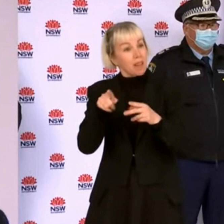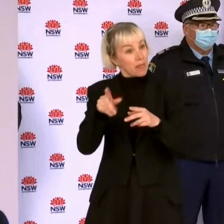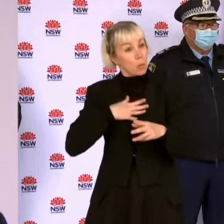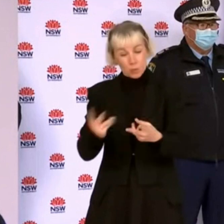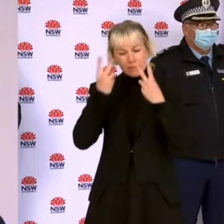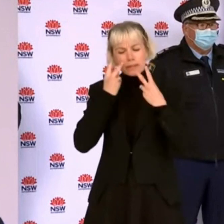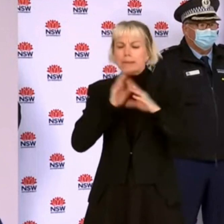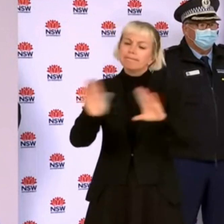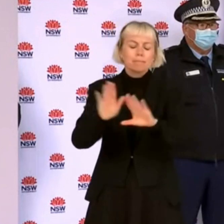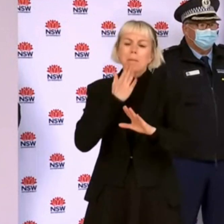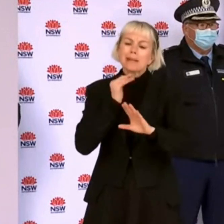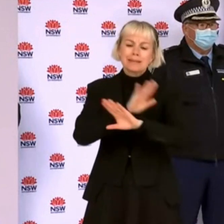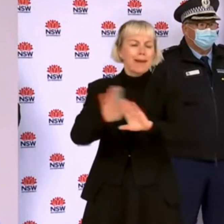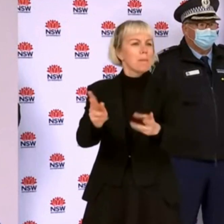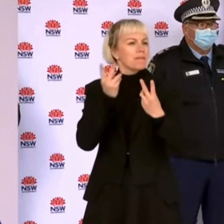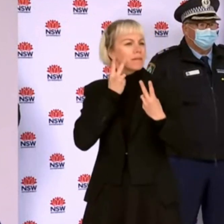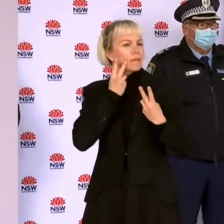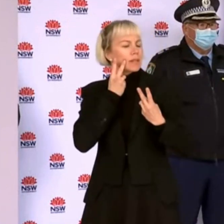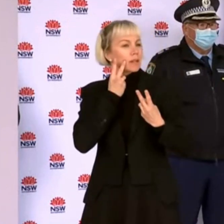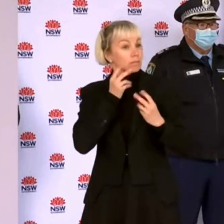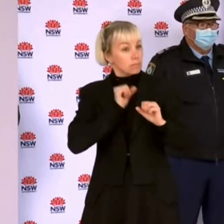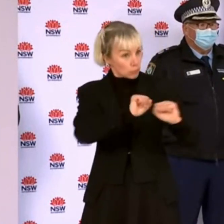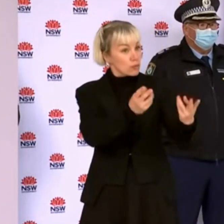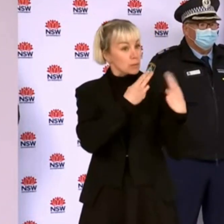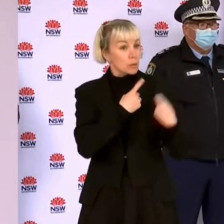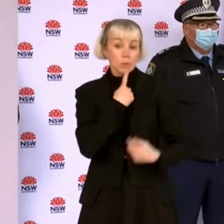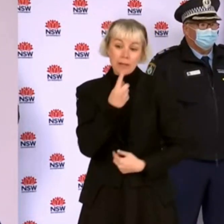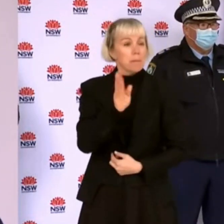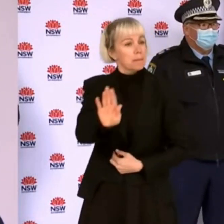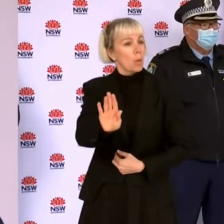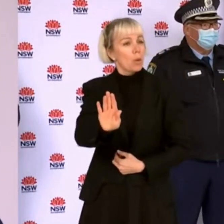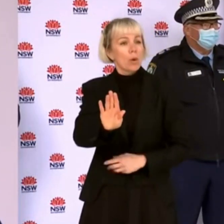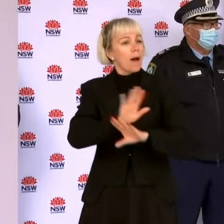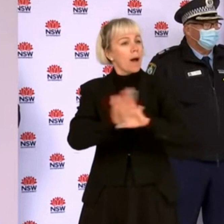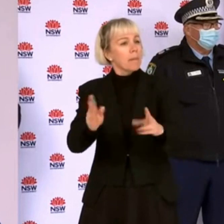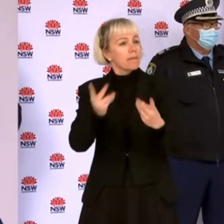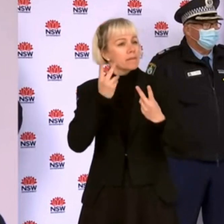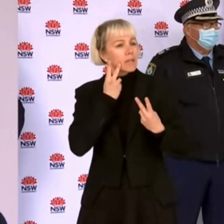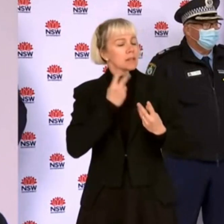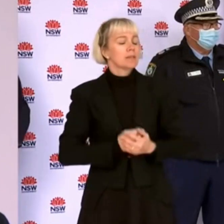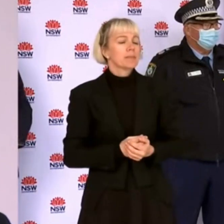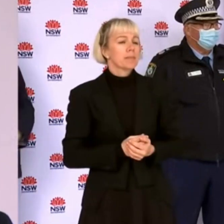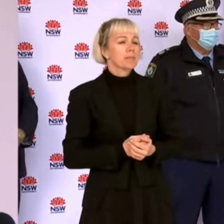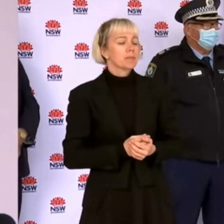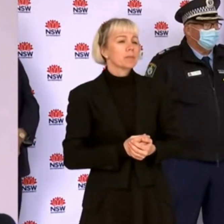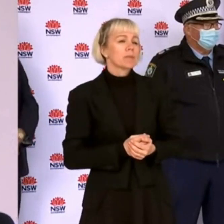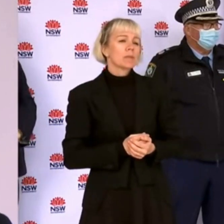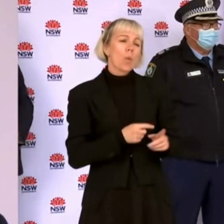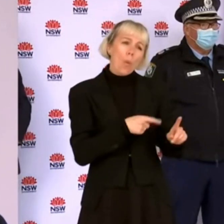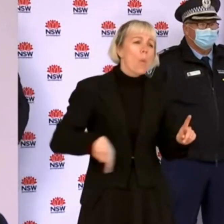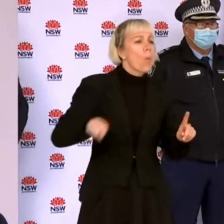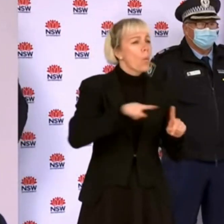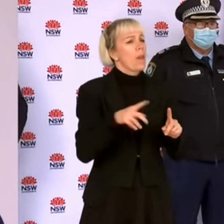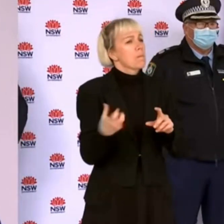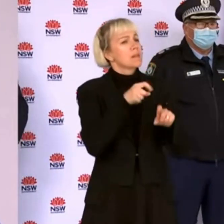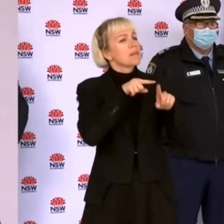you. It's really important for all of us to stay the course and follow the health advice, to give us the